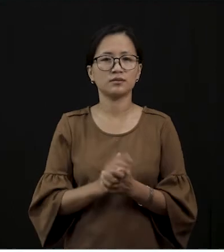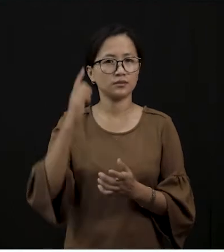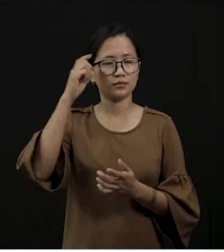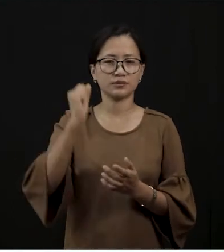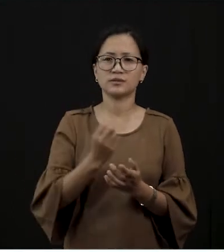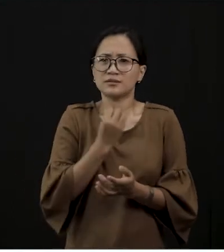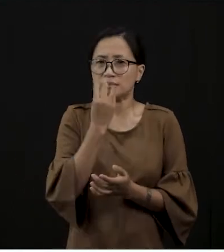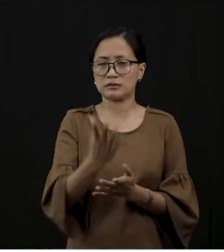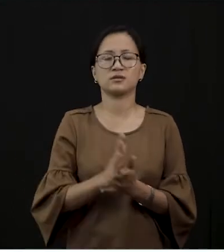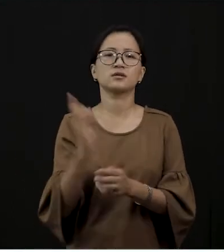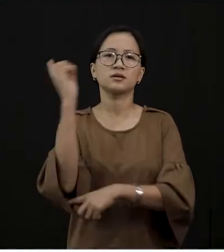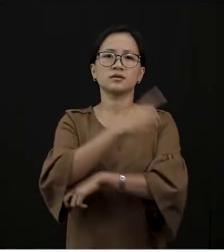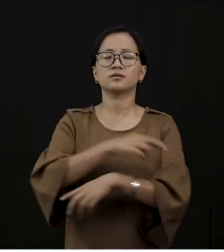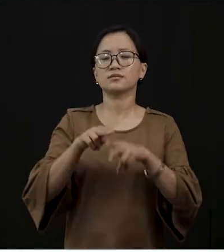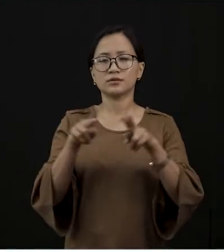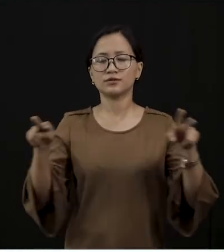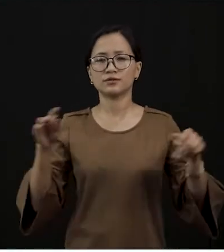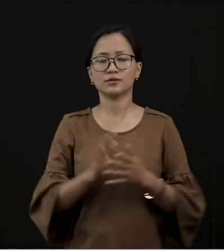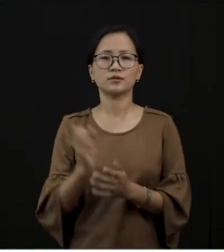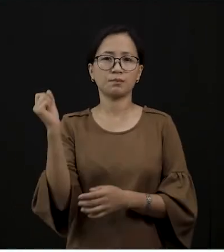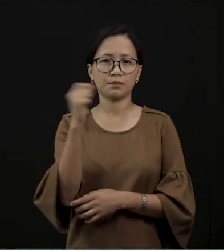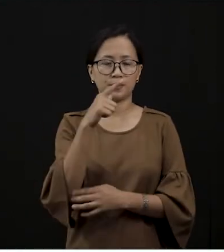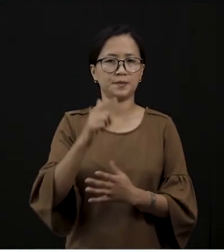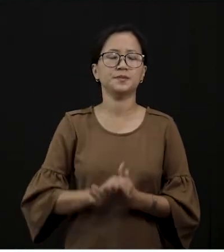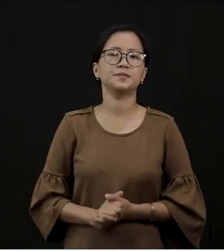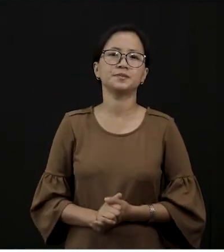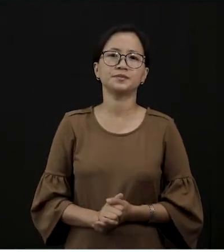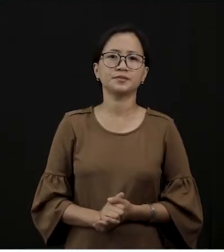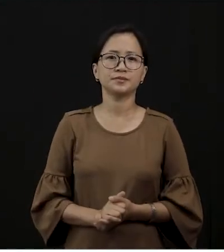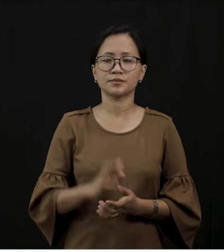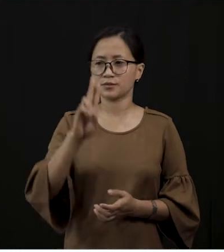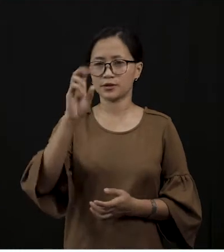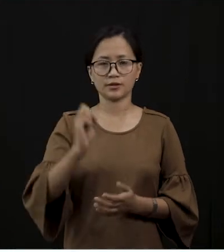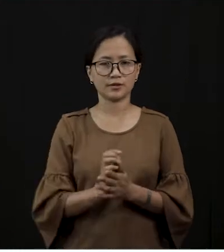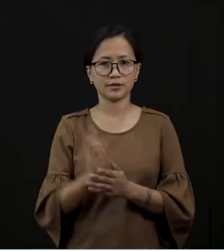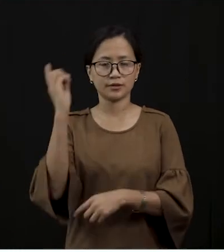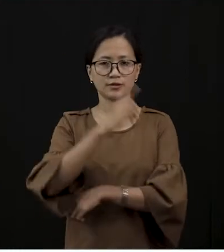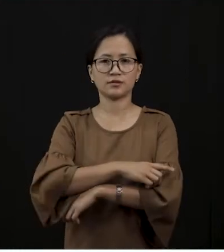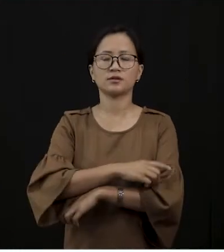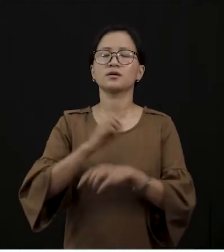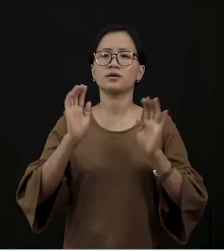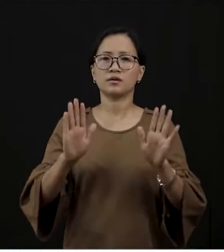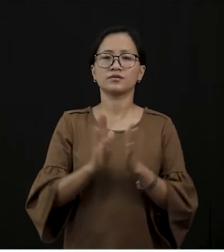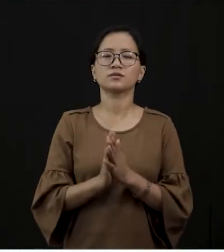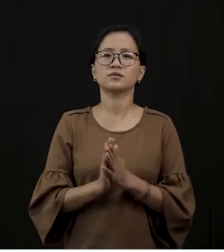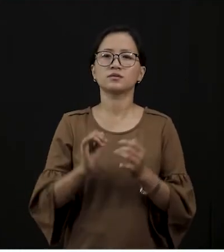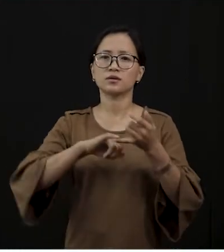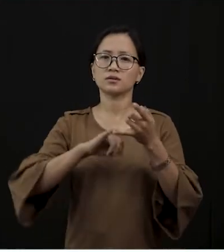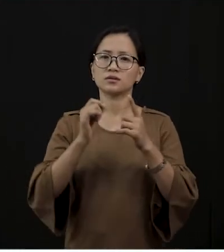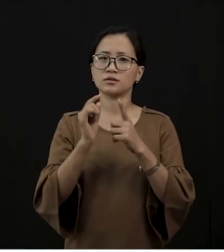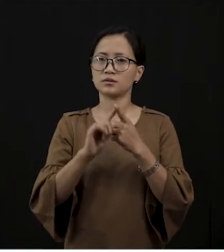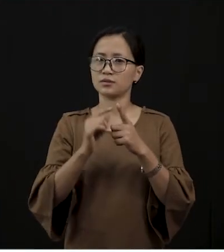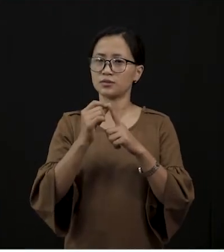remember the number of days in different months. Okay, 30 days has September. 30